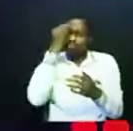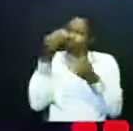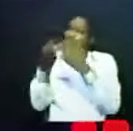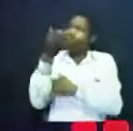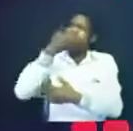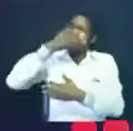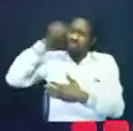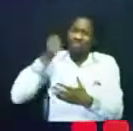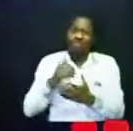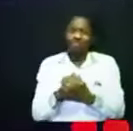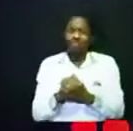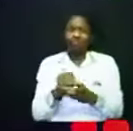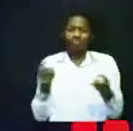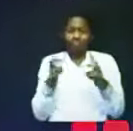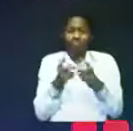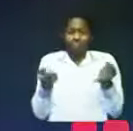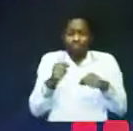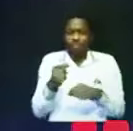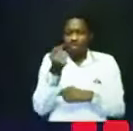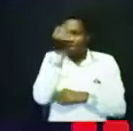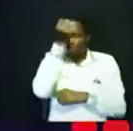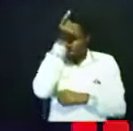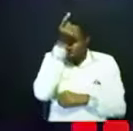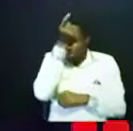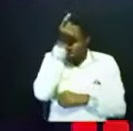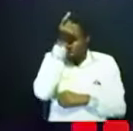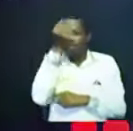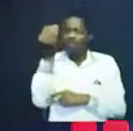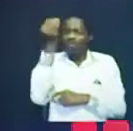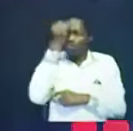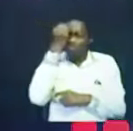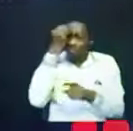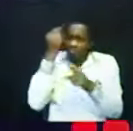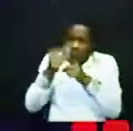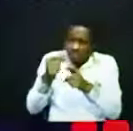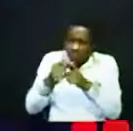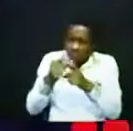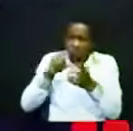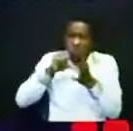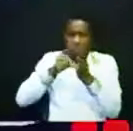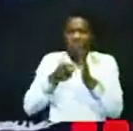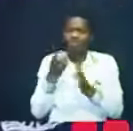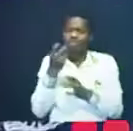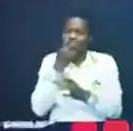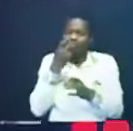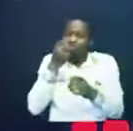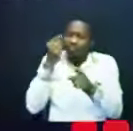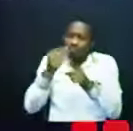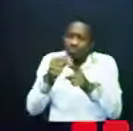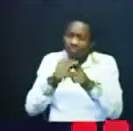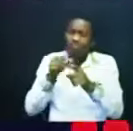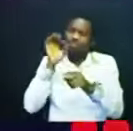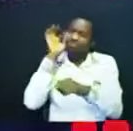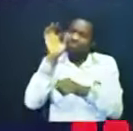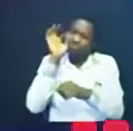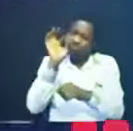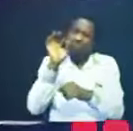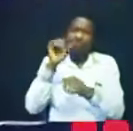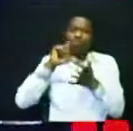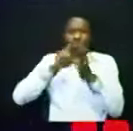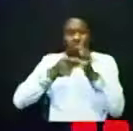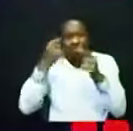understanding comes, and you know the word, and you speak the word, and you think the